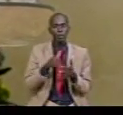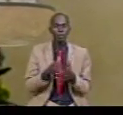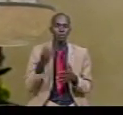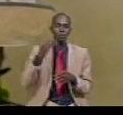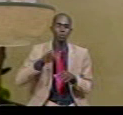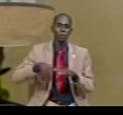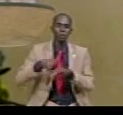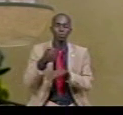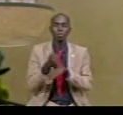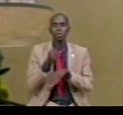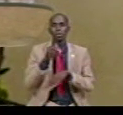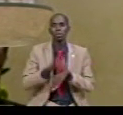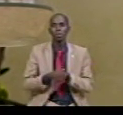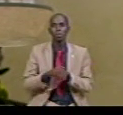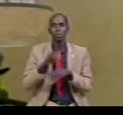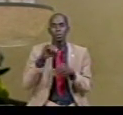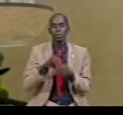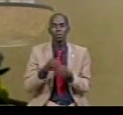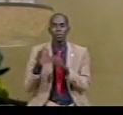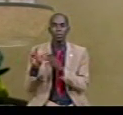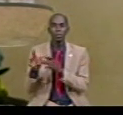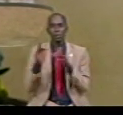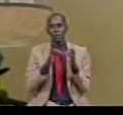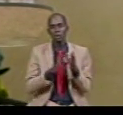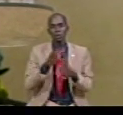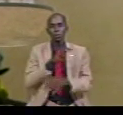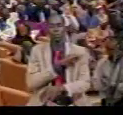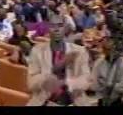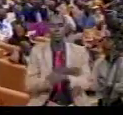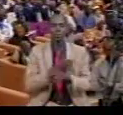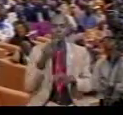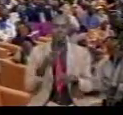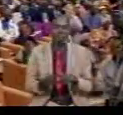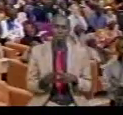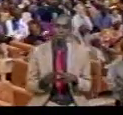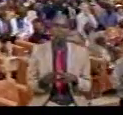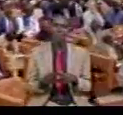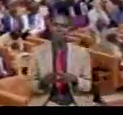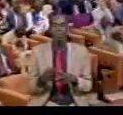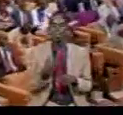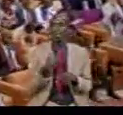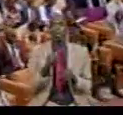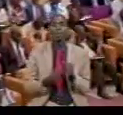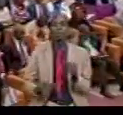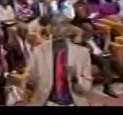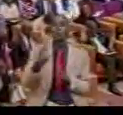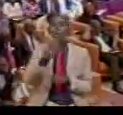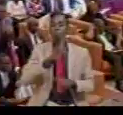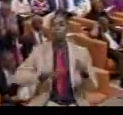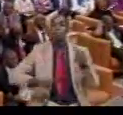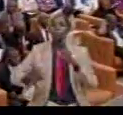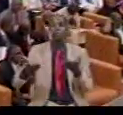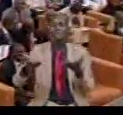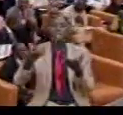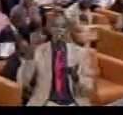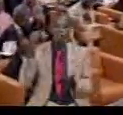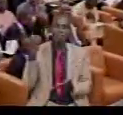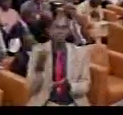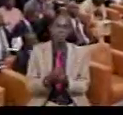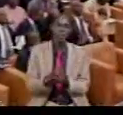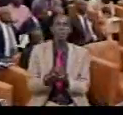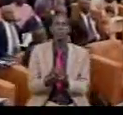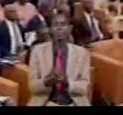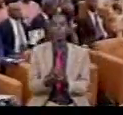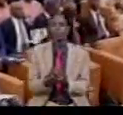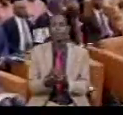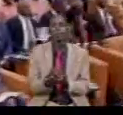established, in Jesus' mighty name. And everybody say, amen.